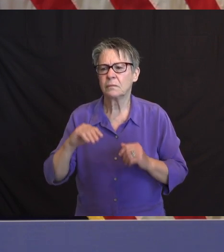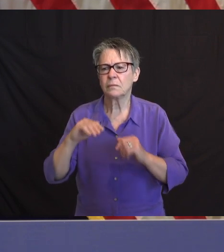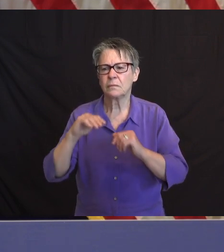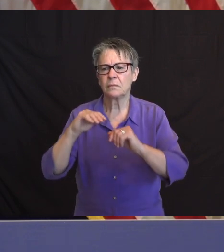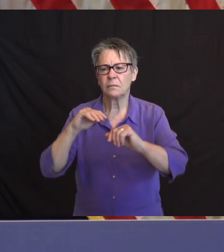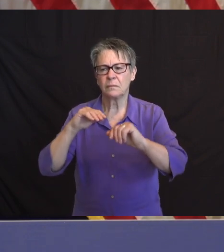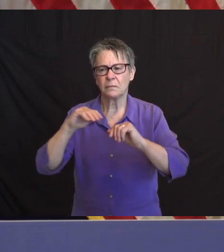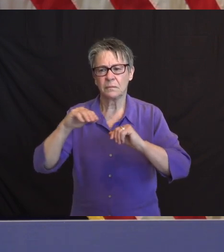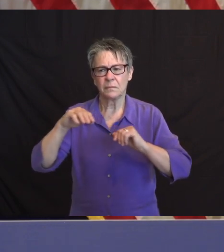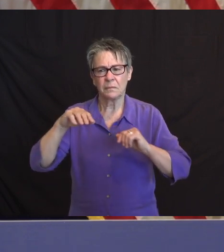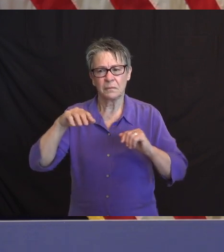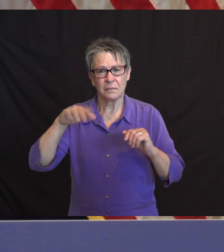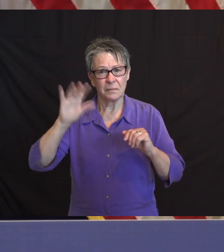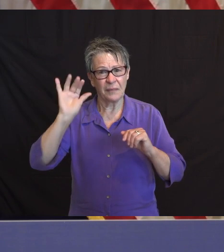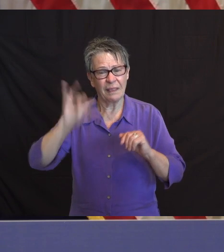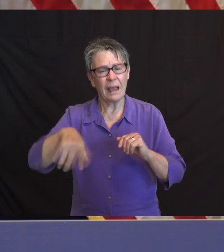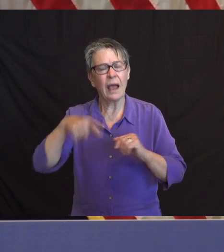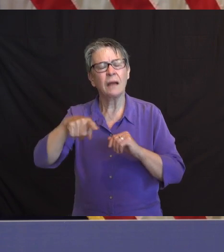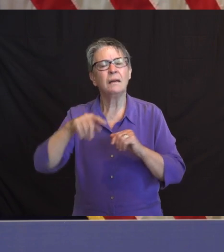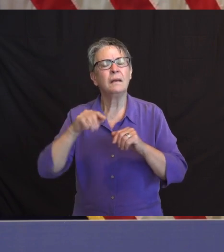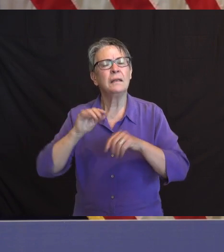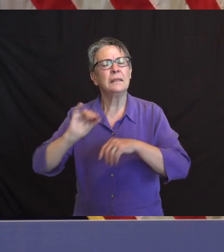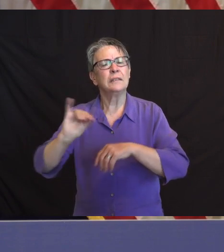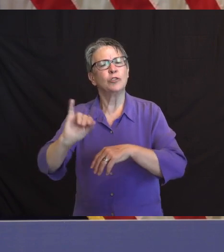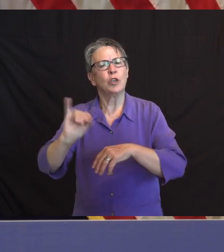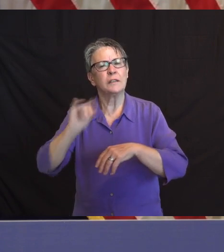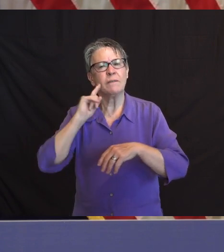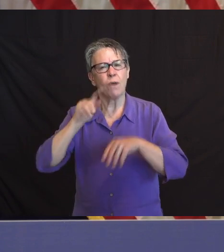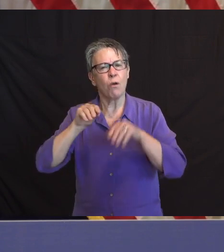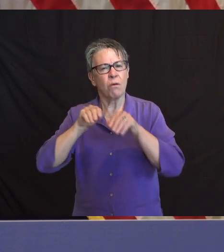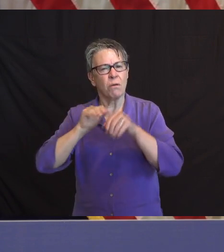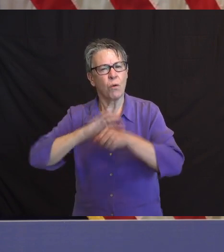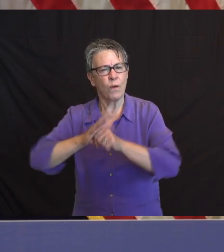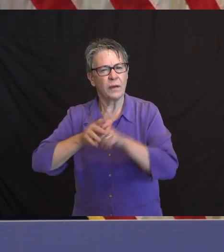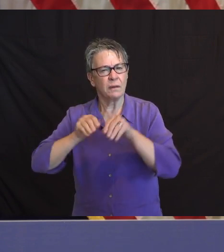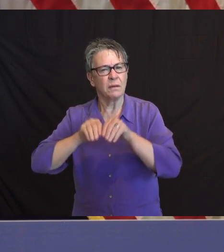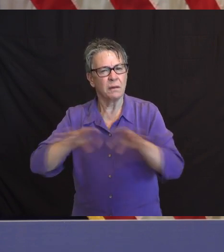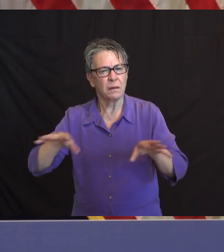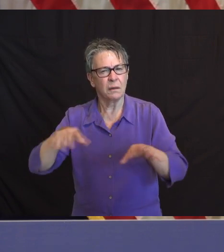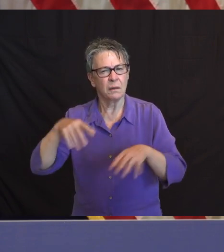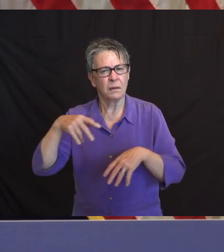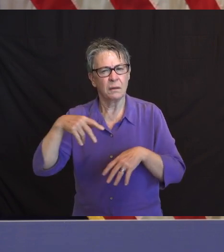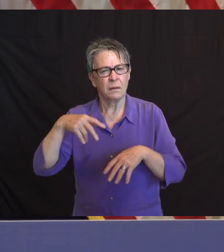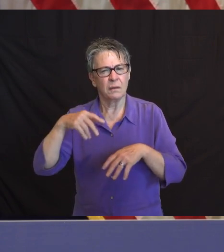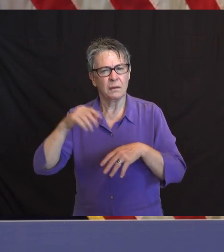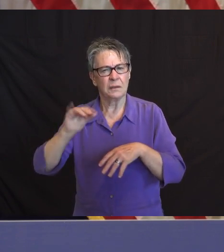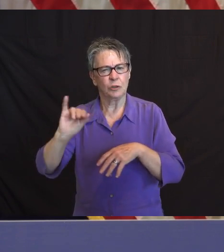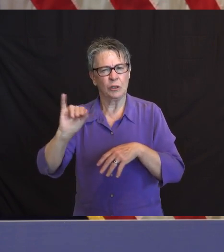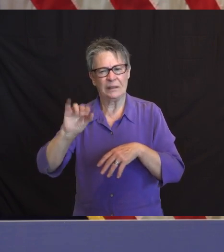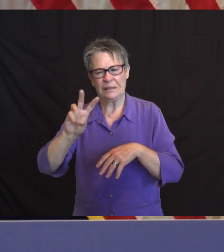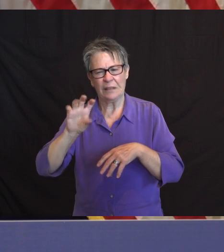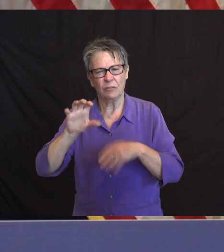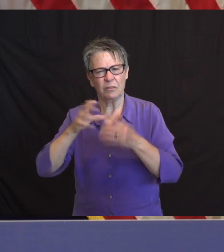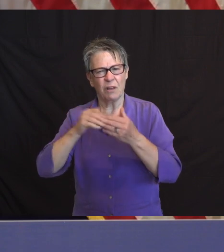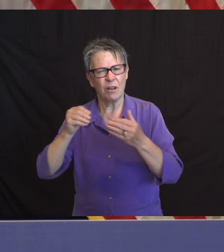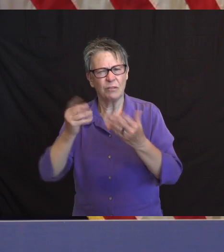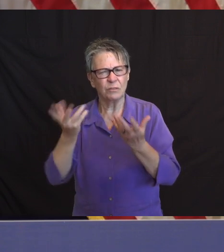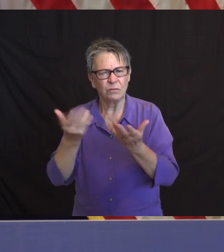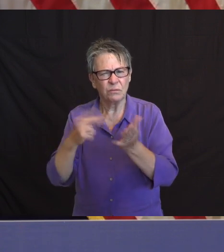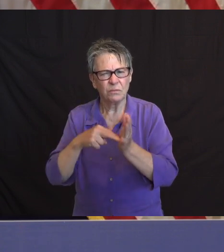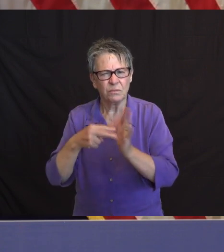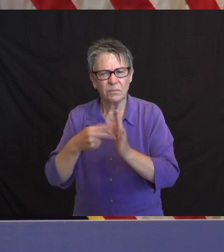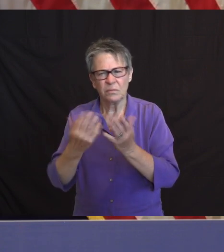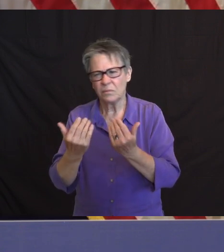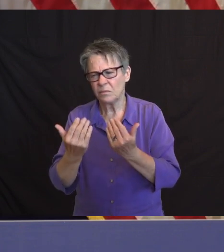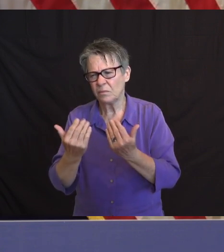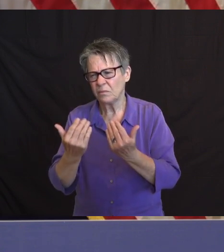is it fair to interpret what you're saying about the protests, in your view, that the cause of the protests are more